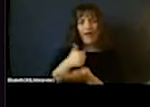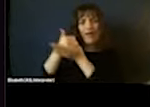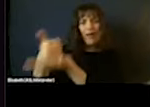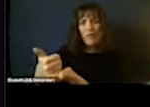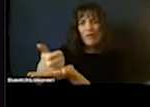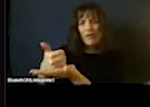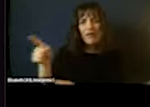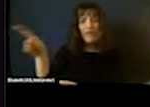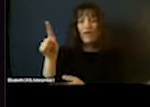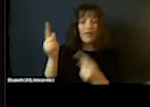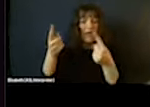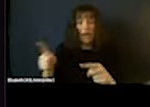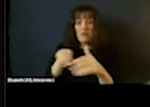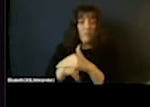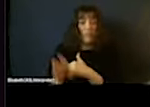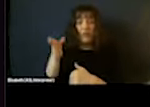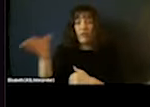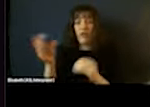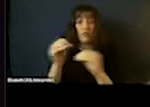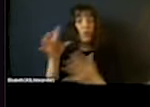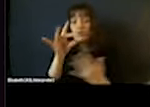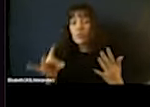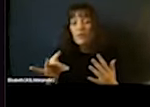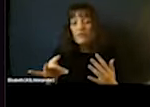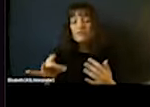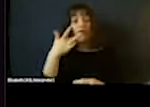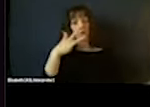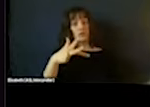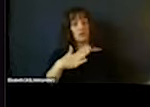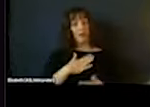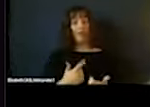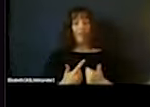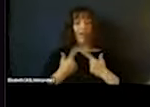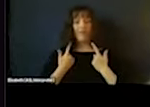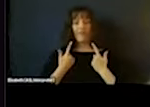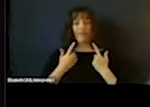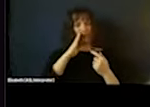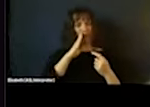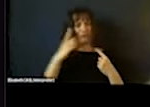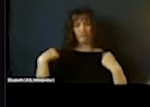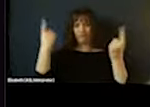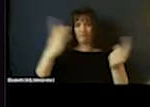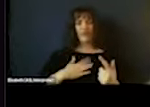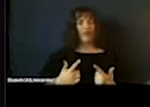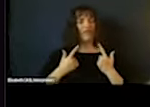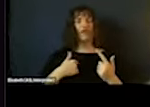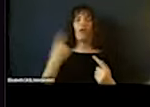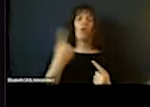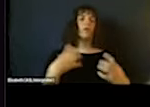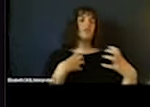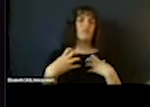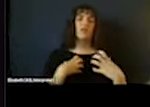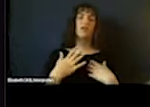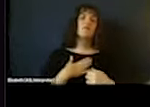same time, how fortunately my life is. All my life, I always complain about something. And why my country is like this? Why